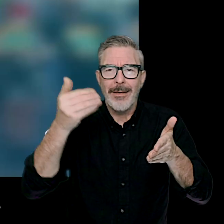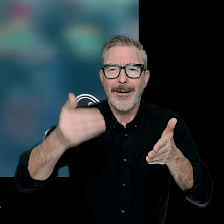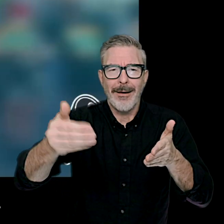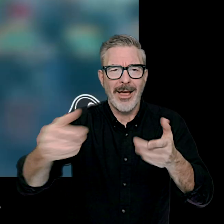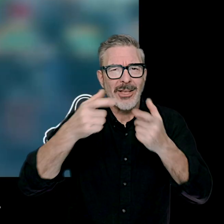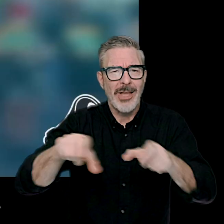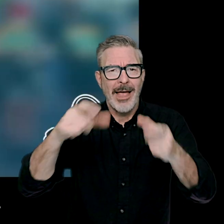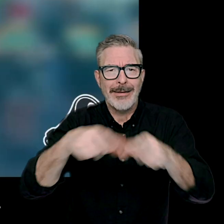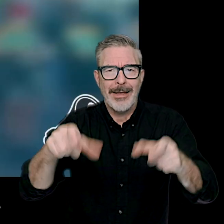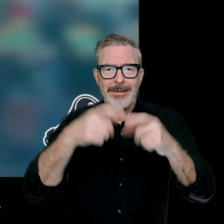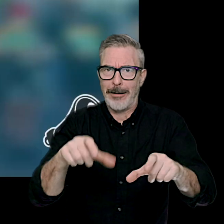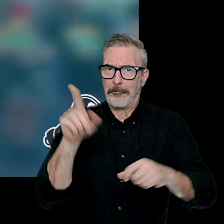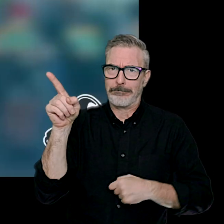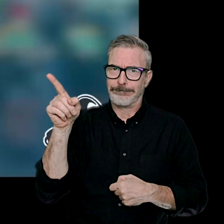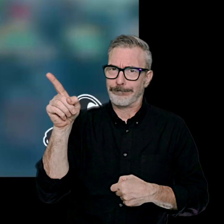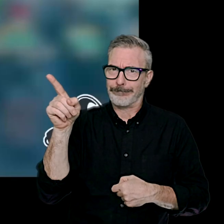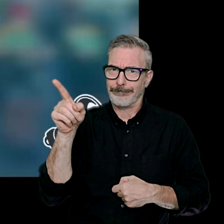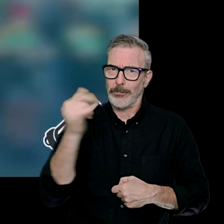adding 4% on your pay.